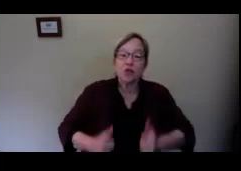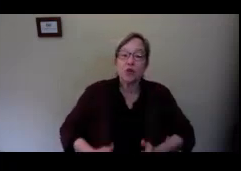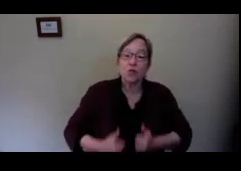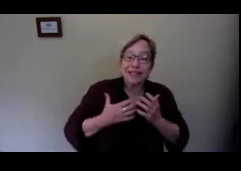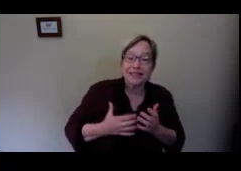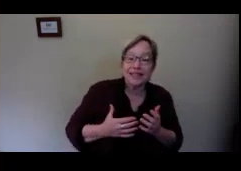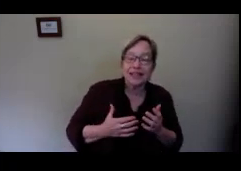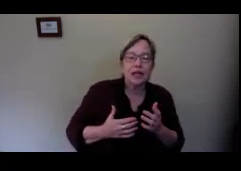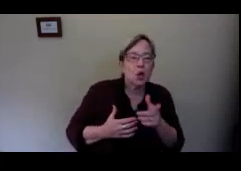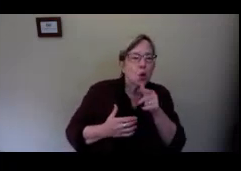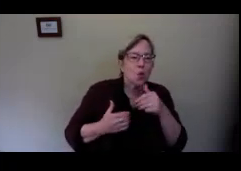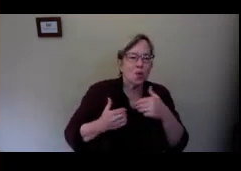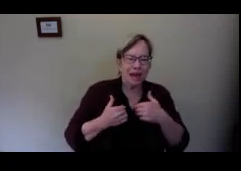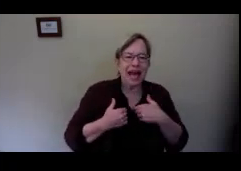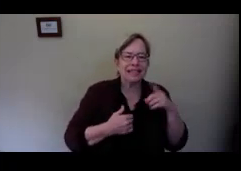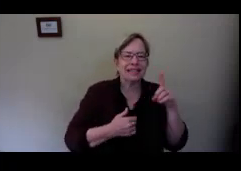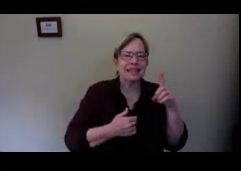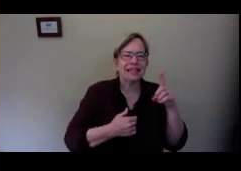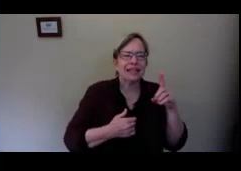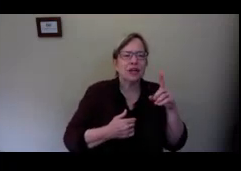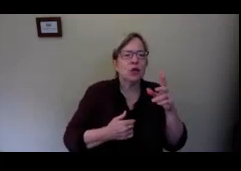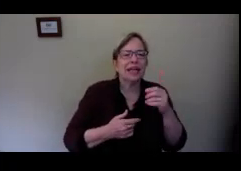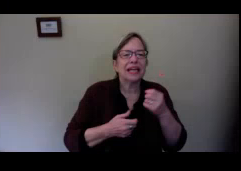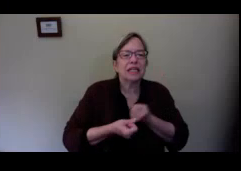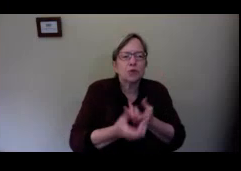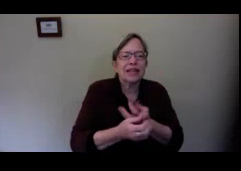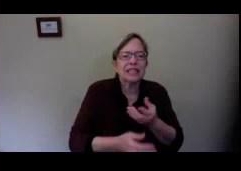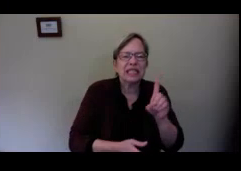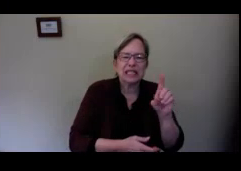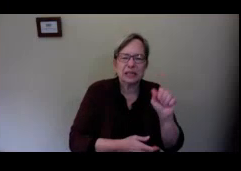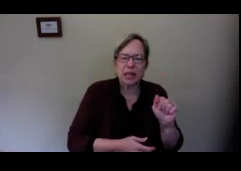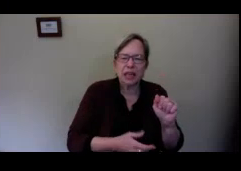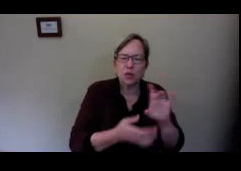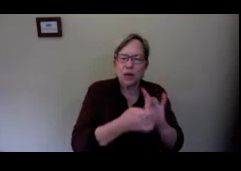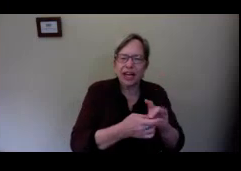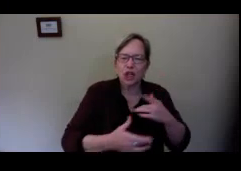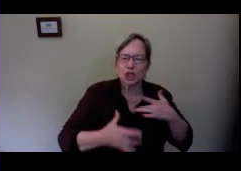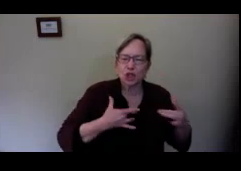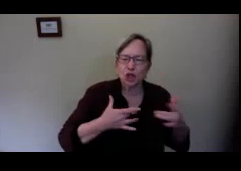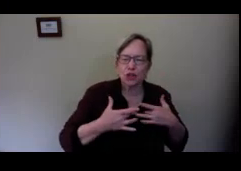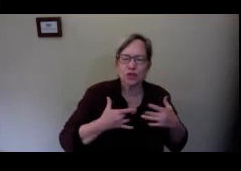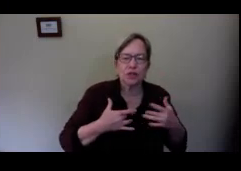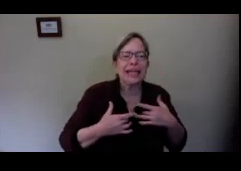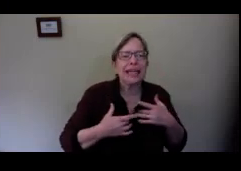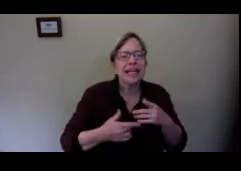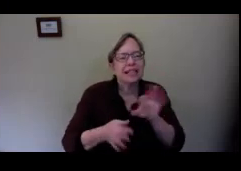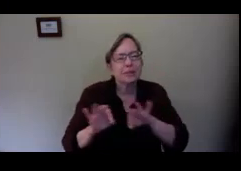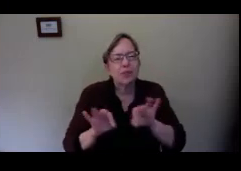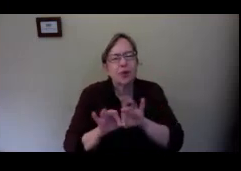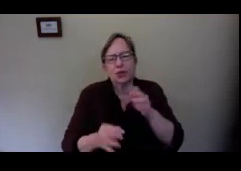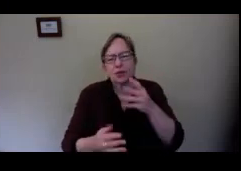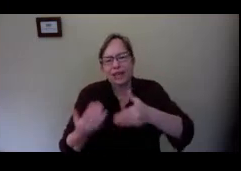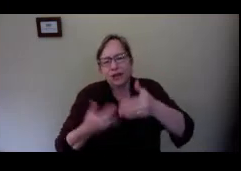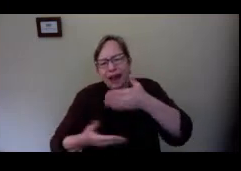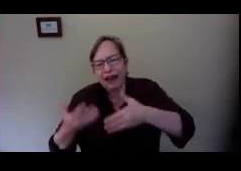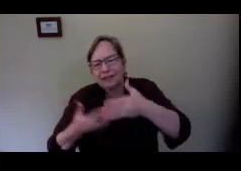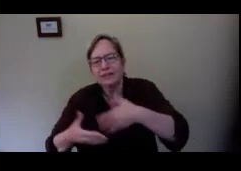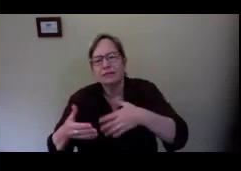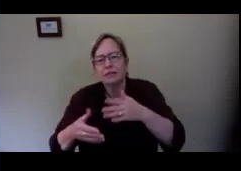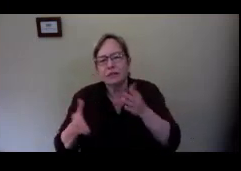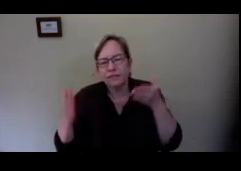voices disability-related concerns, it's important to work to resolve these issues through the interactive process. An example,